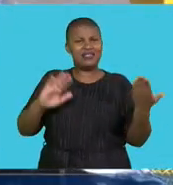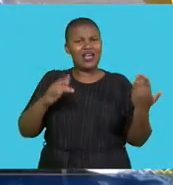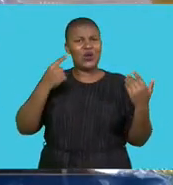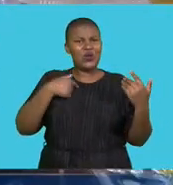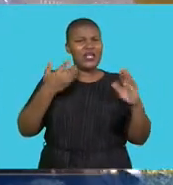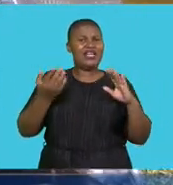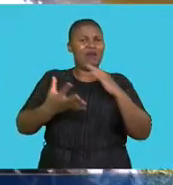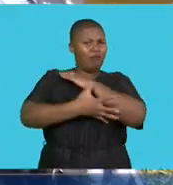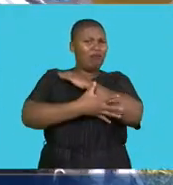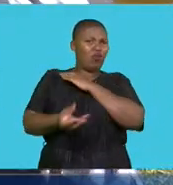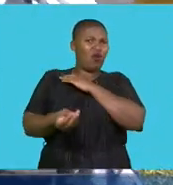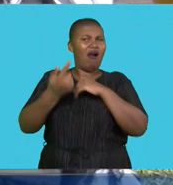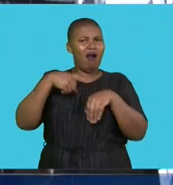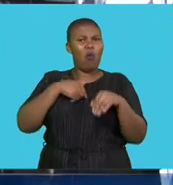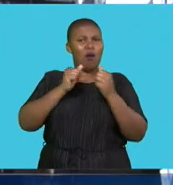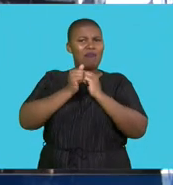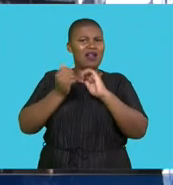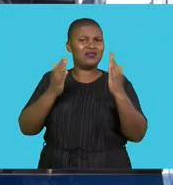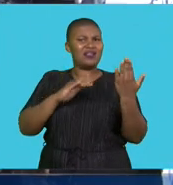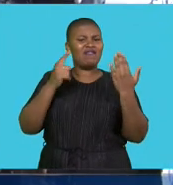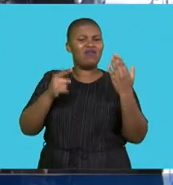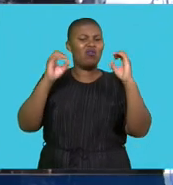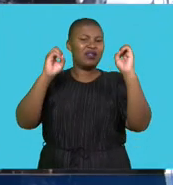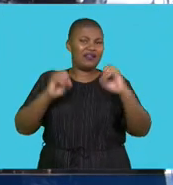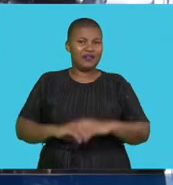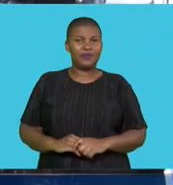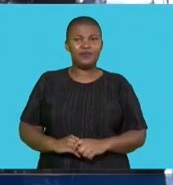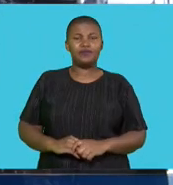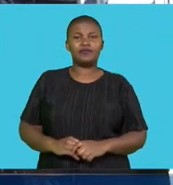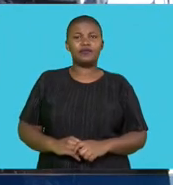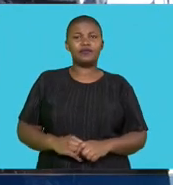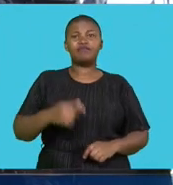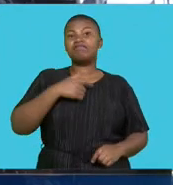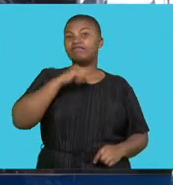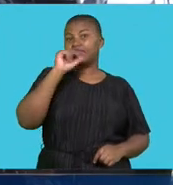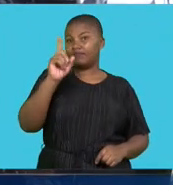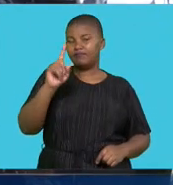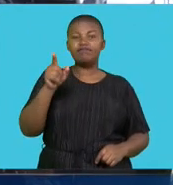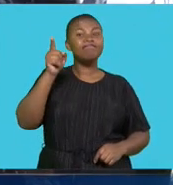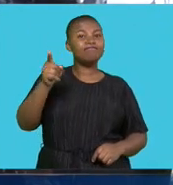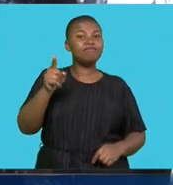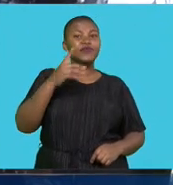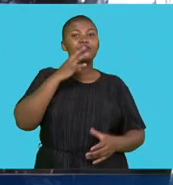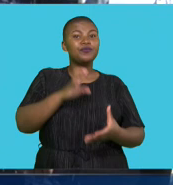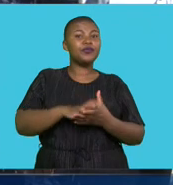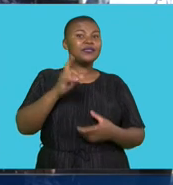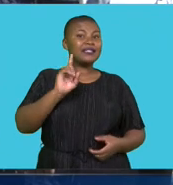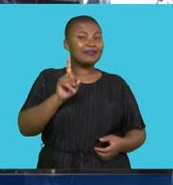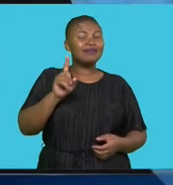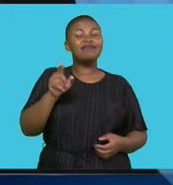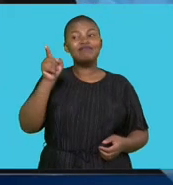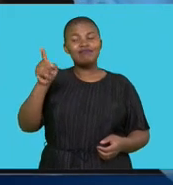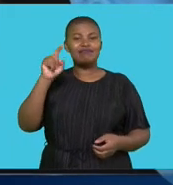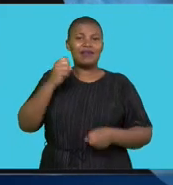ba rona ka re madi a bone a wetse le fela. I would say whatever they've promised us, let them fulfill the